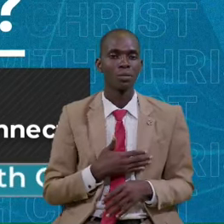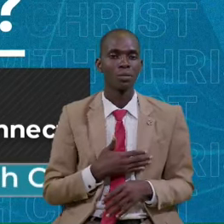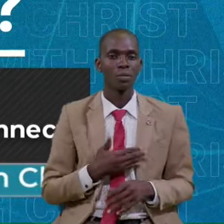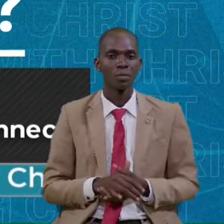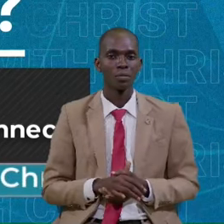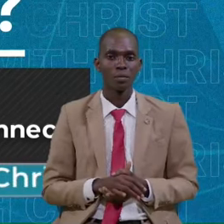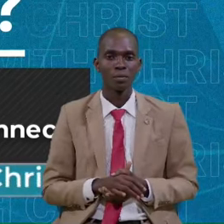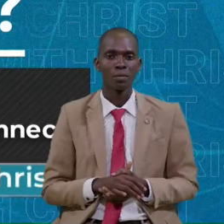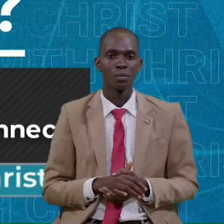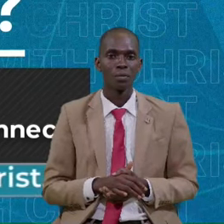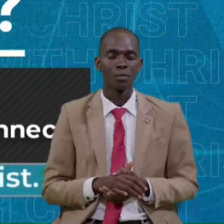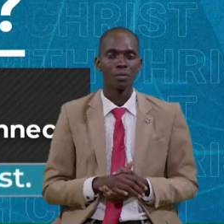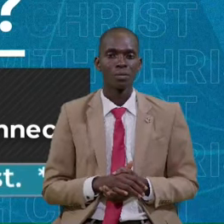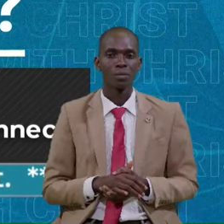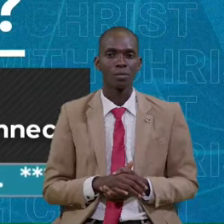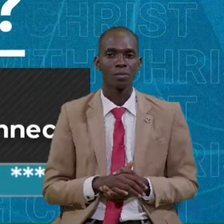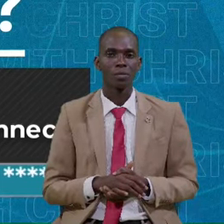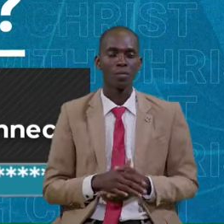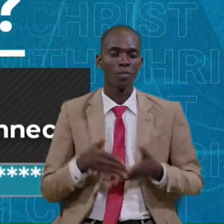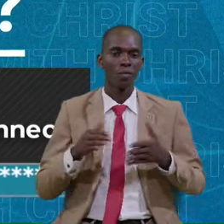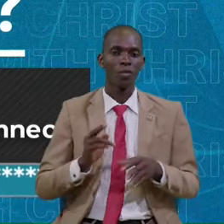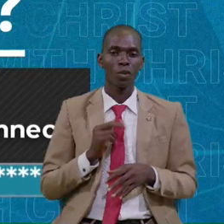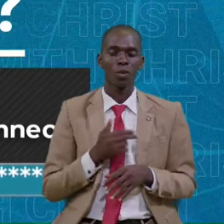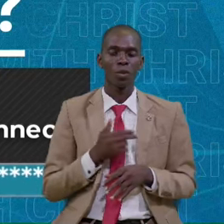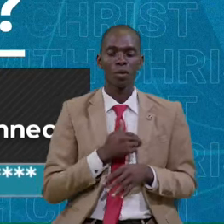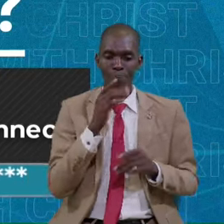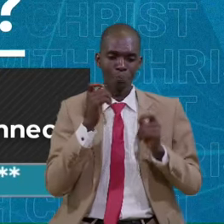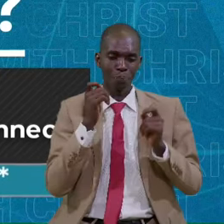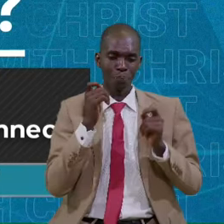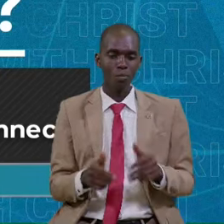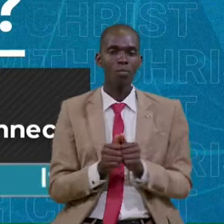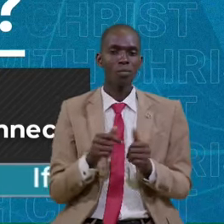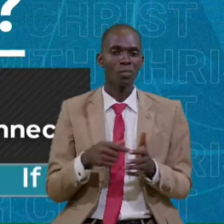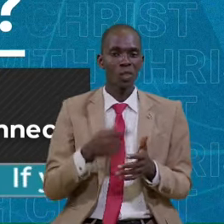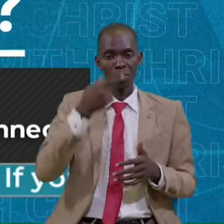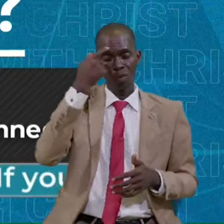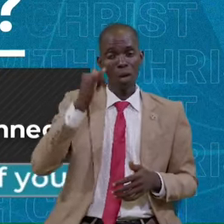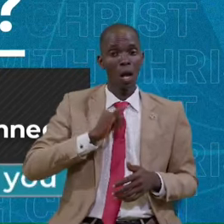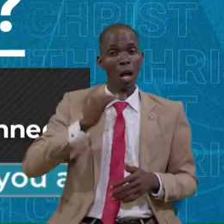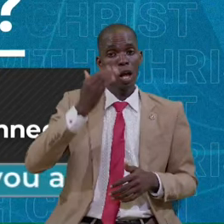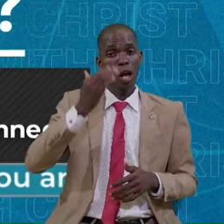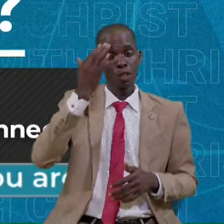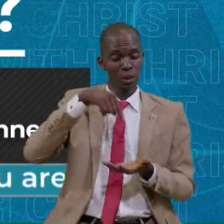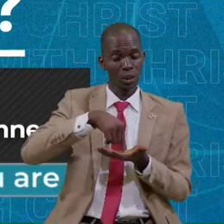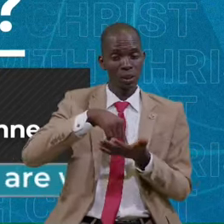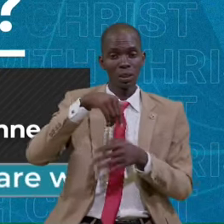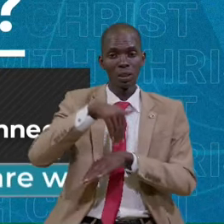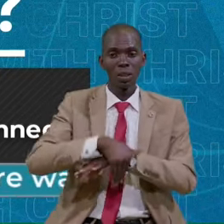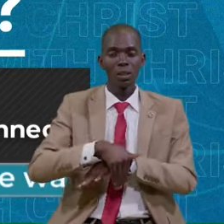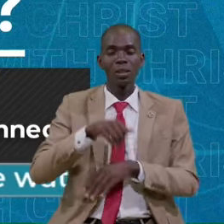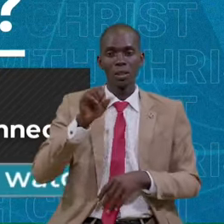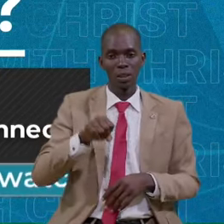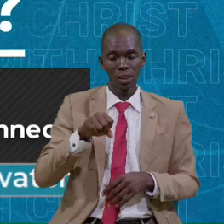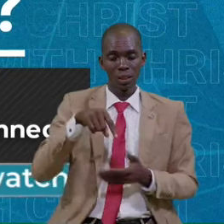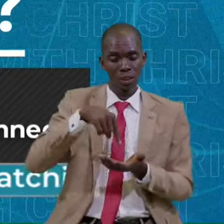please let's be smart at it because I know that tonight I know that tonight yes I know